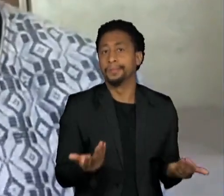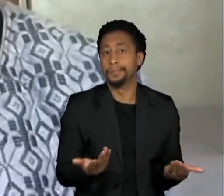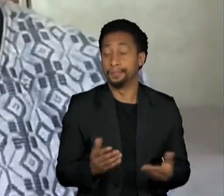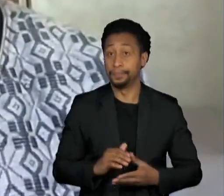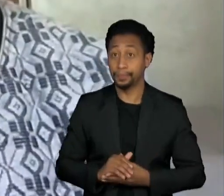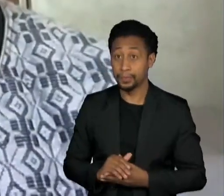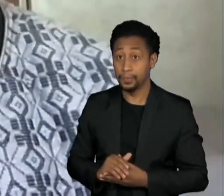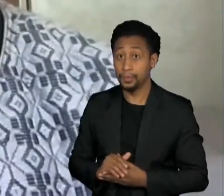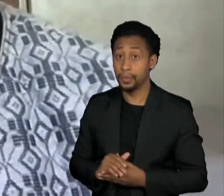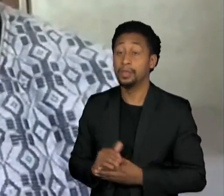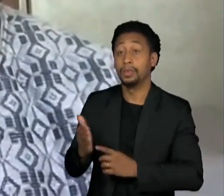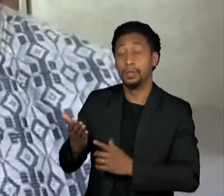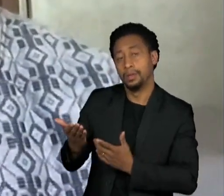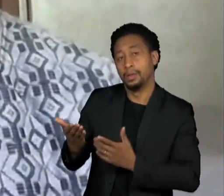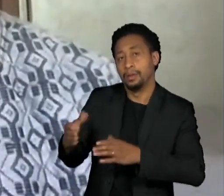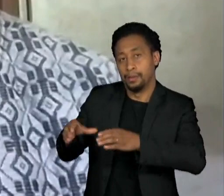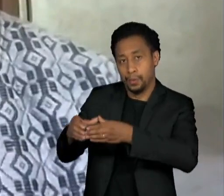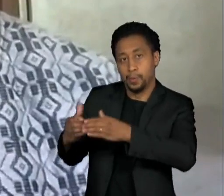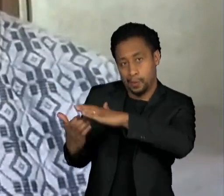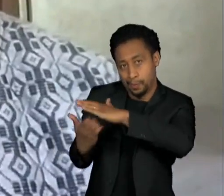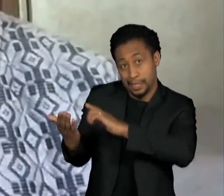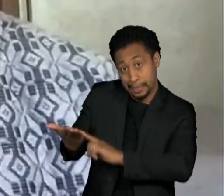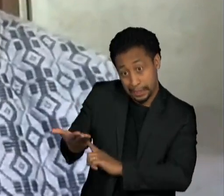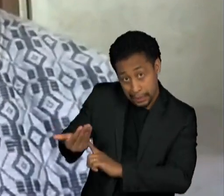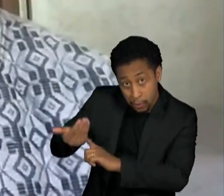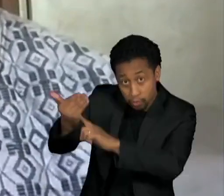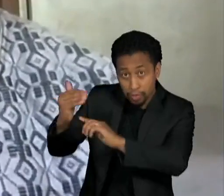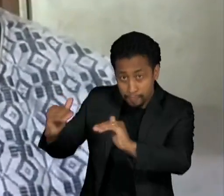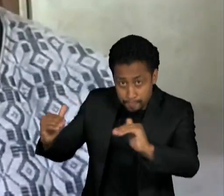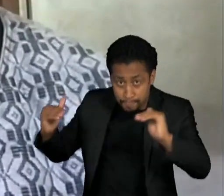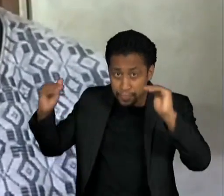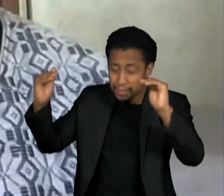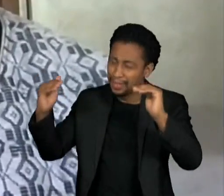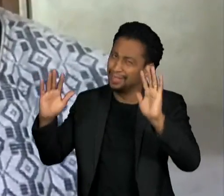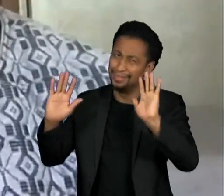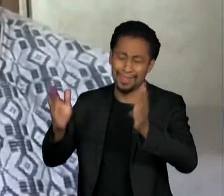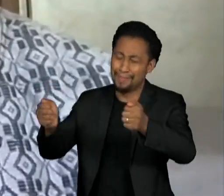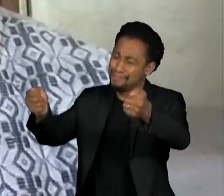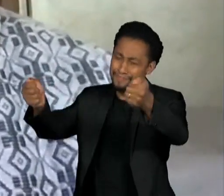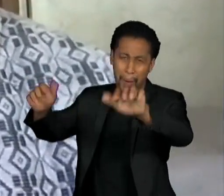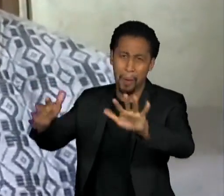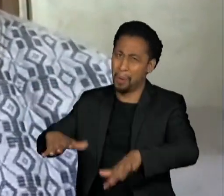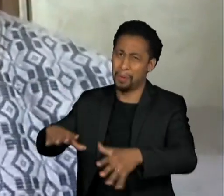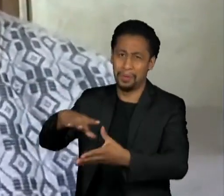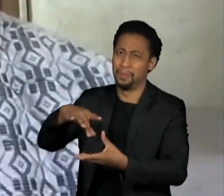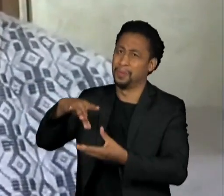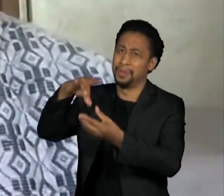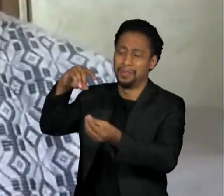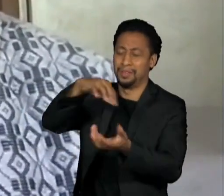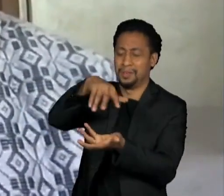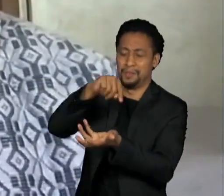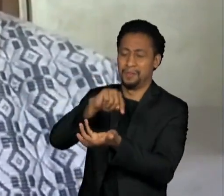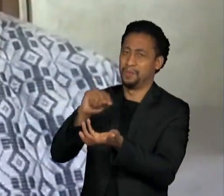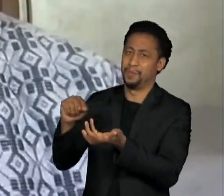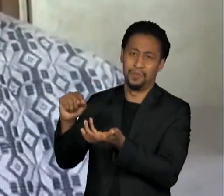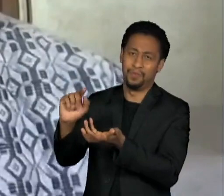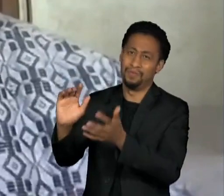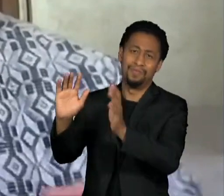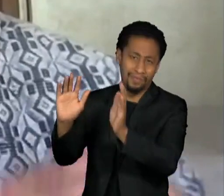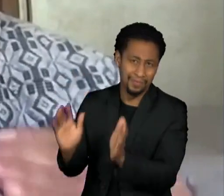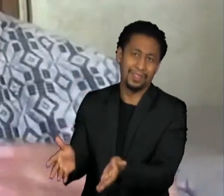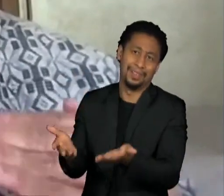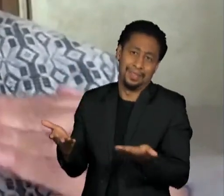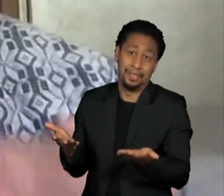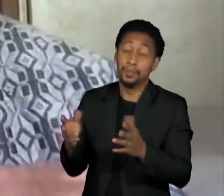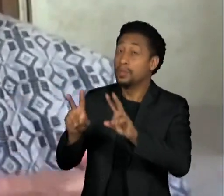is destroying and has destroyed democracy all around the world, right? And there's a fundamental issue.